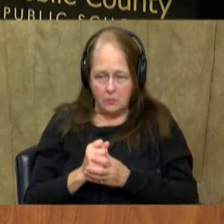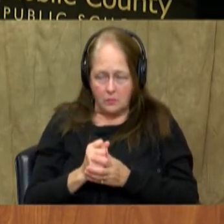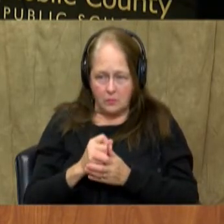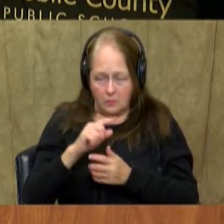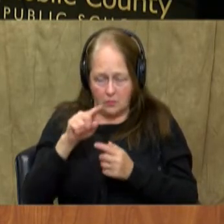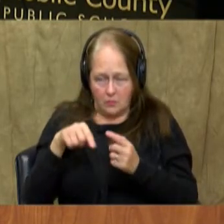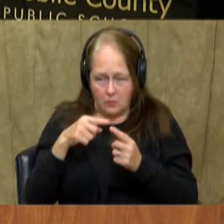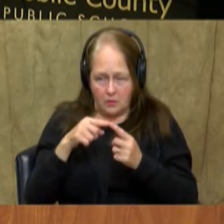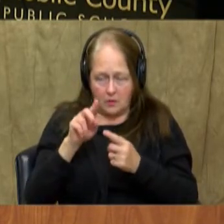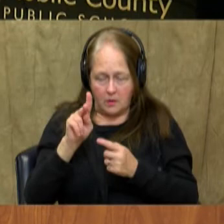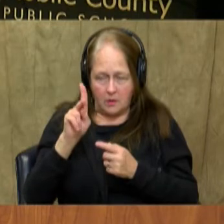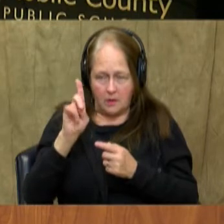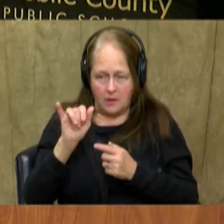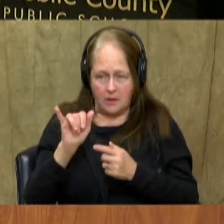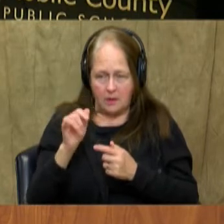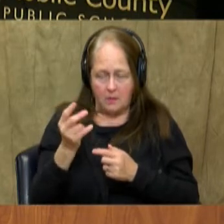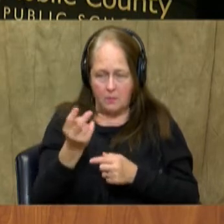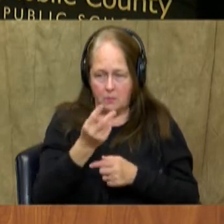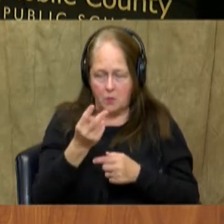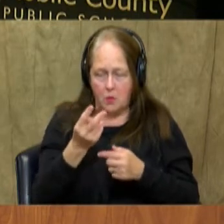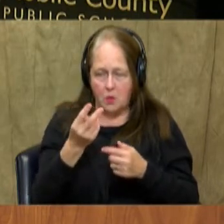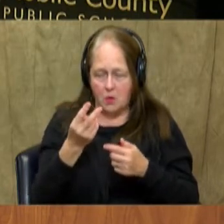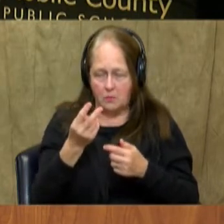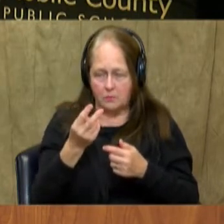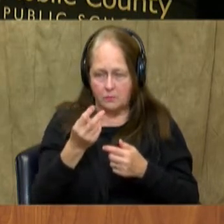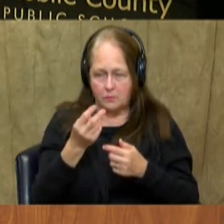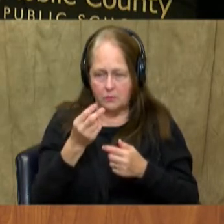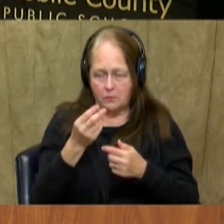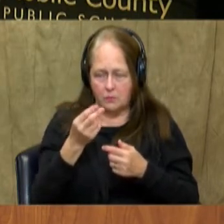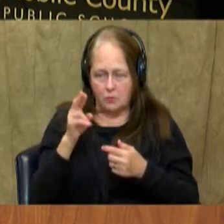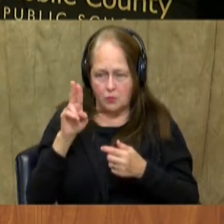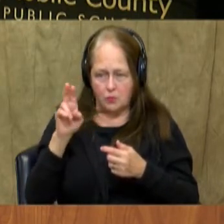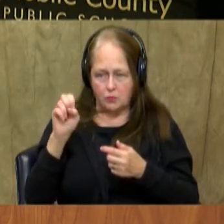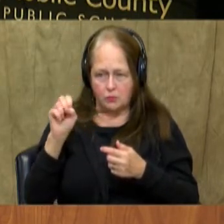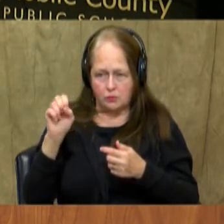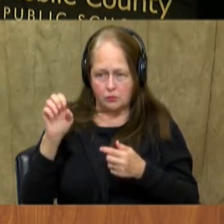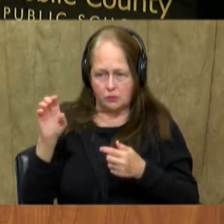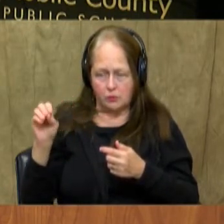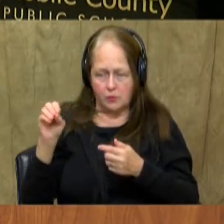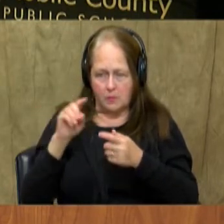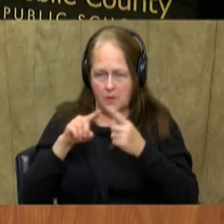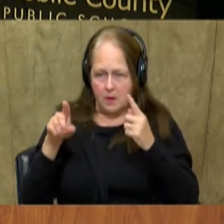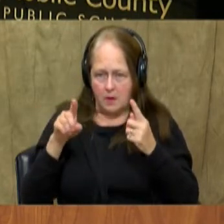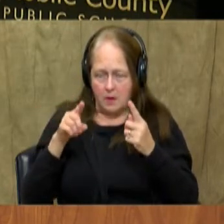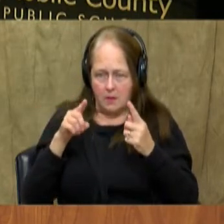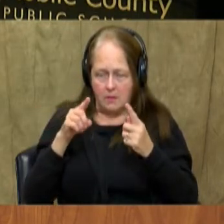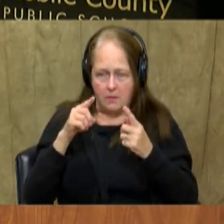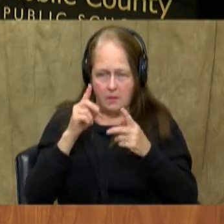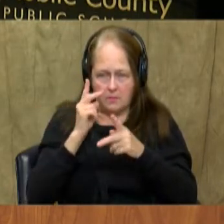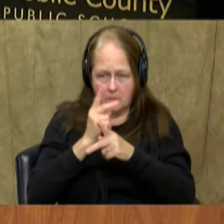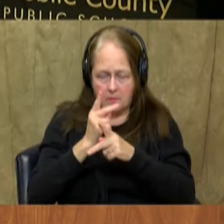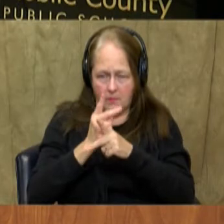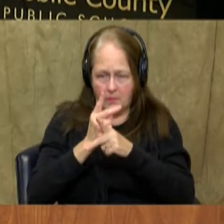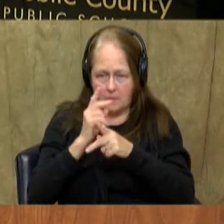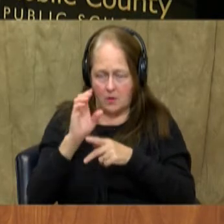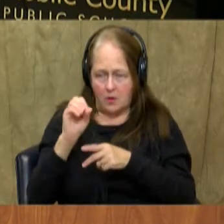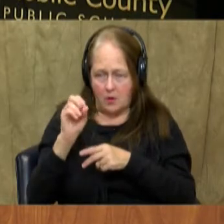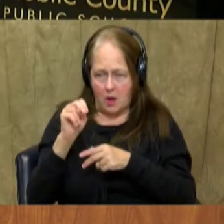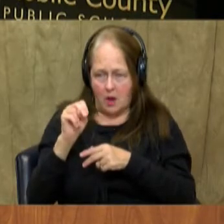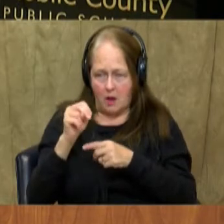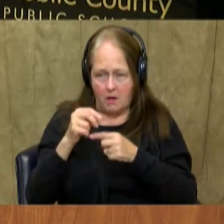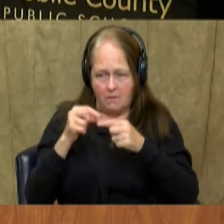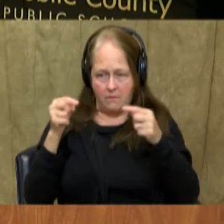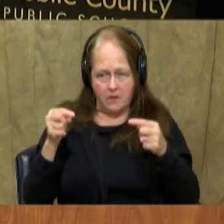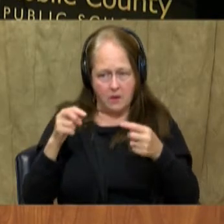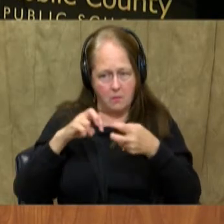Now, although Kennedy and Khrushchev, they had taken some steps to improve the relationships and to prevent conflicts, the Cold